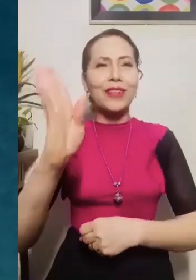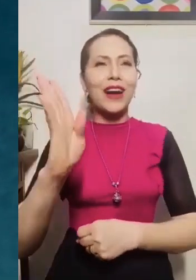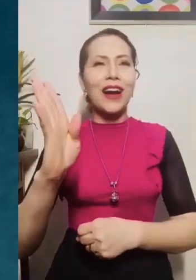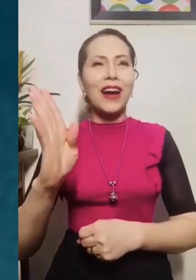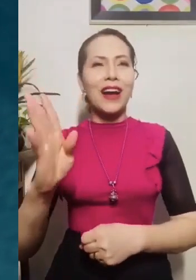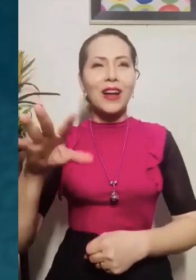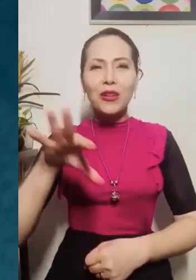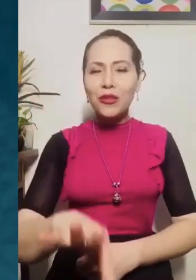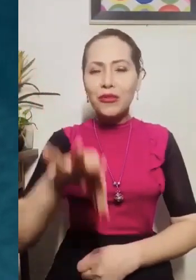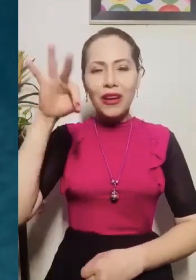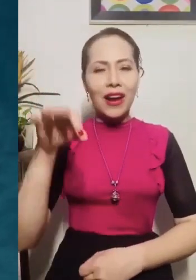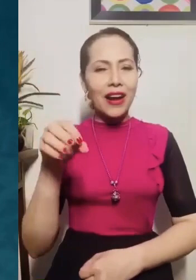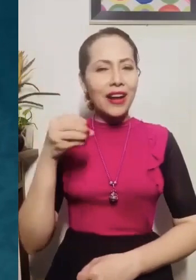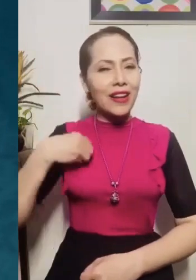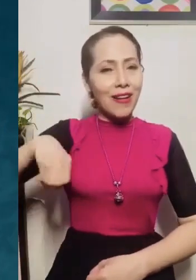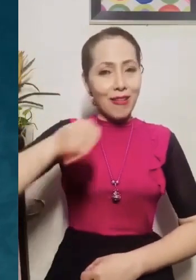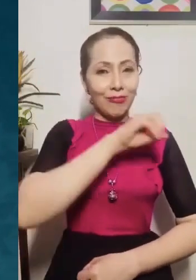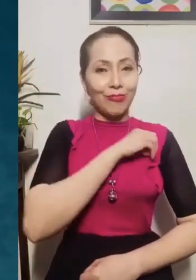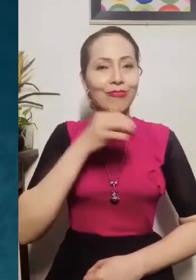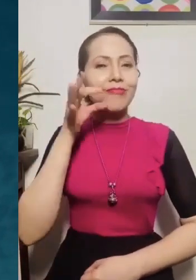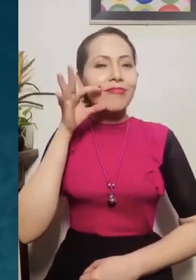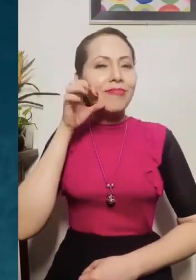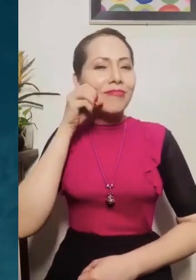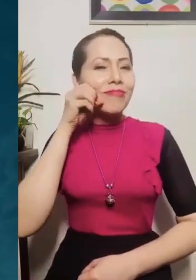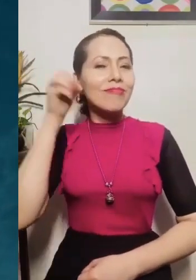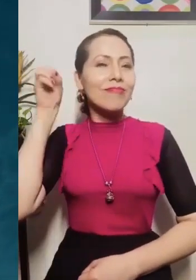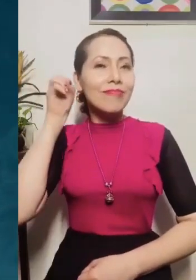of God, we find our hope.